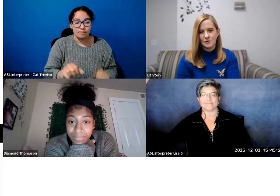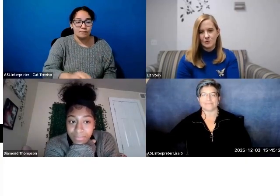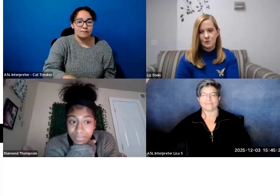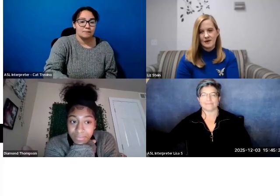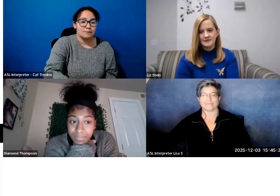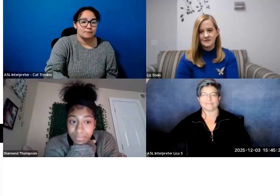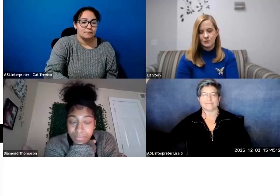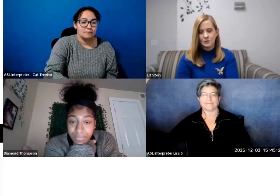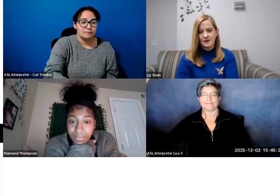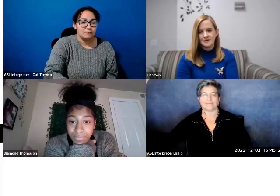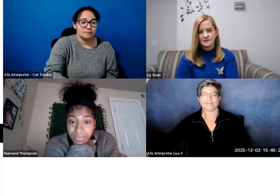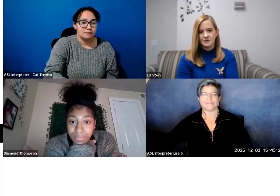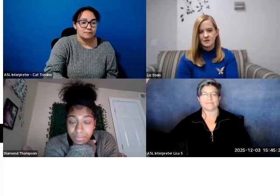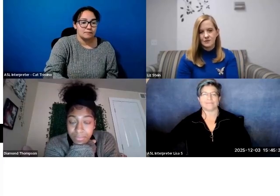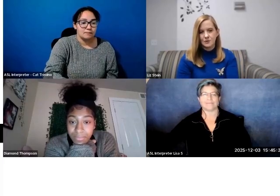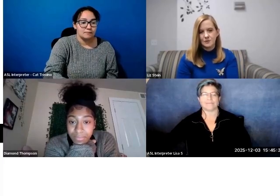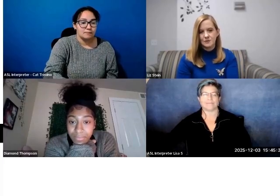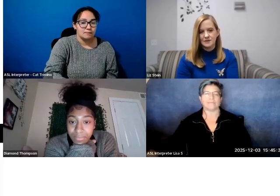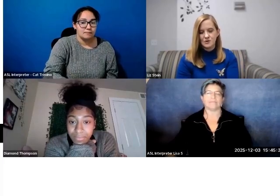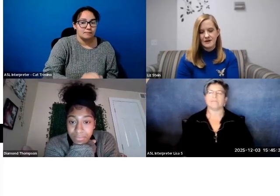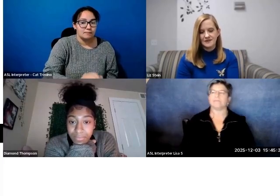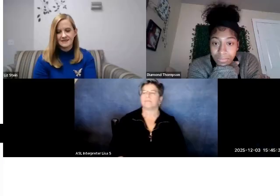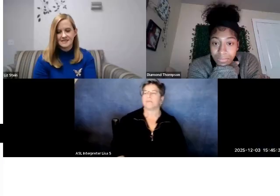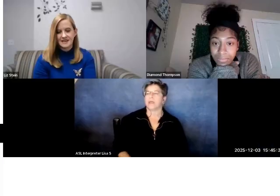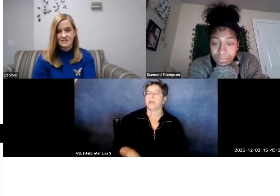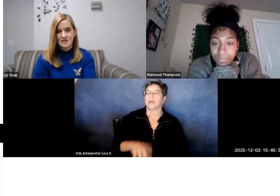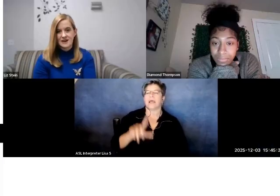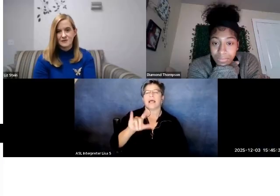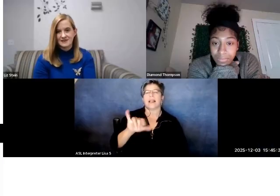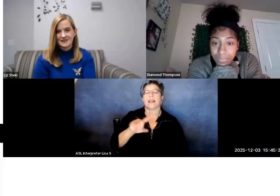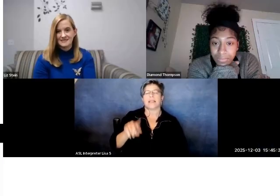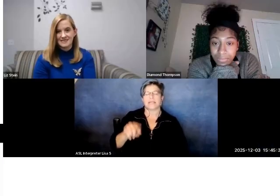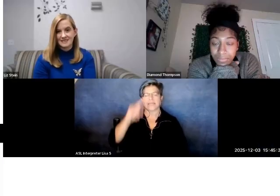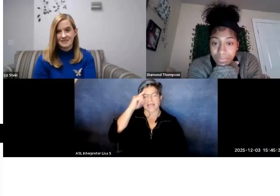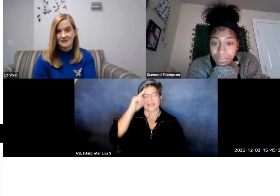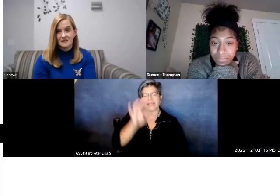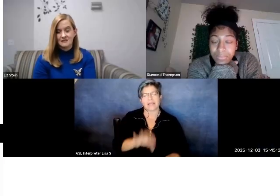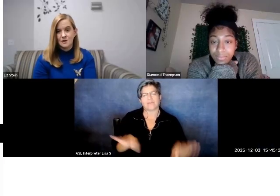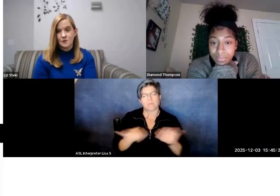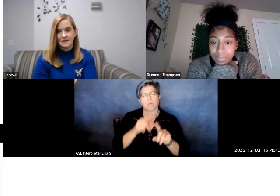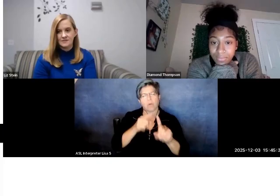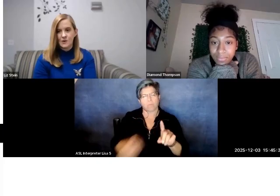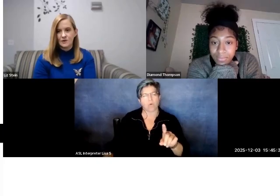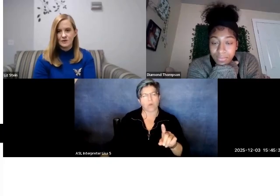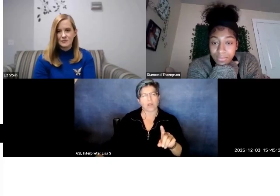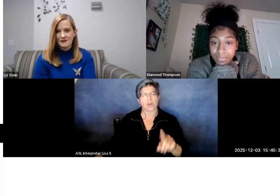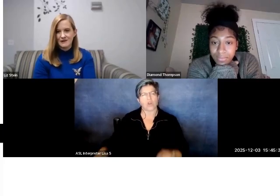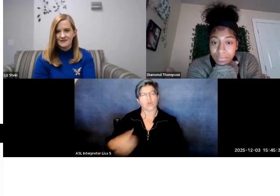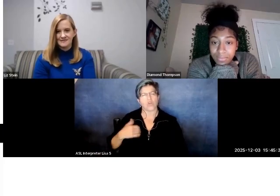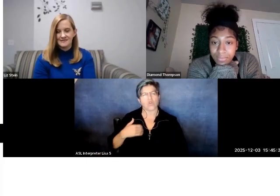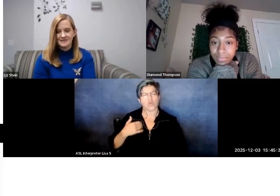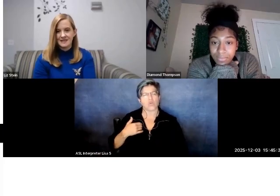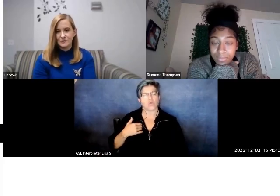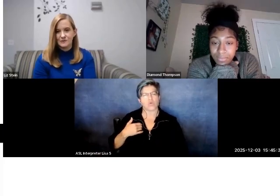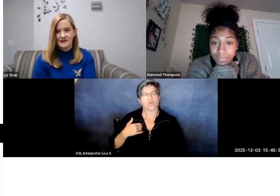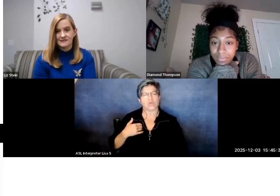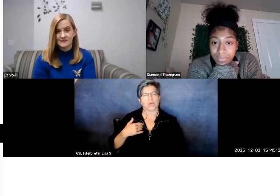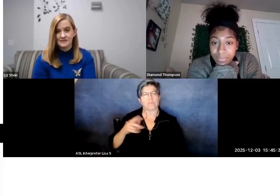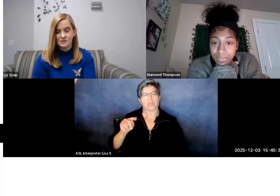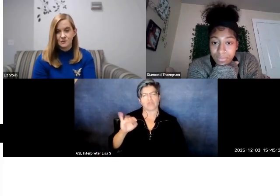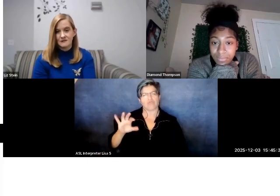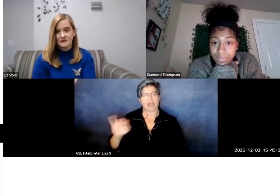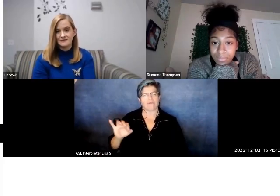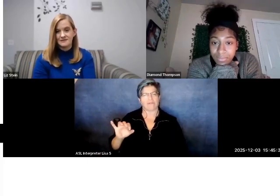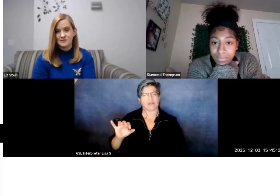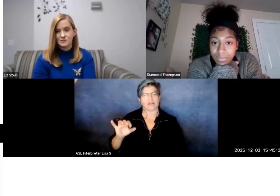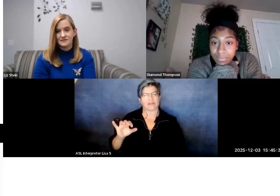make, when youth who are being trafficked age out at 18, it's hard because they lose